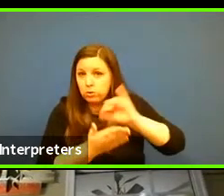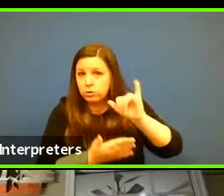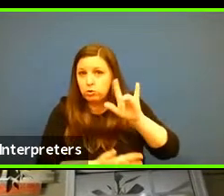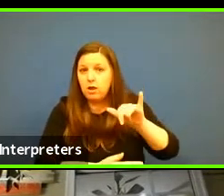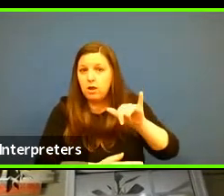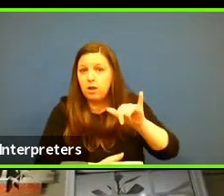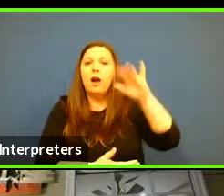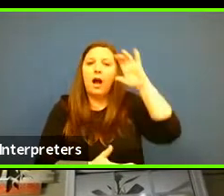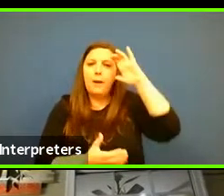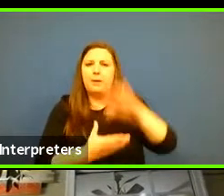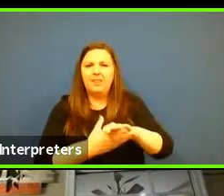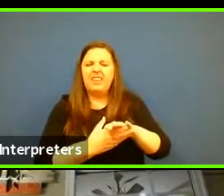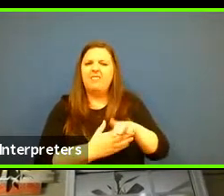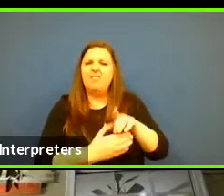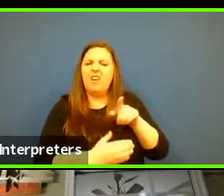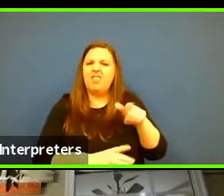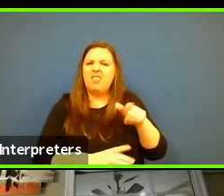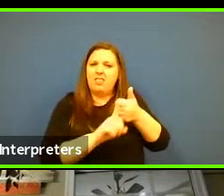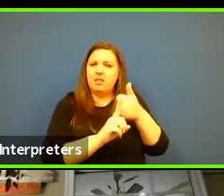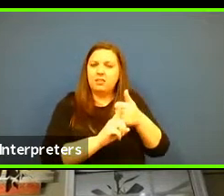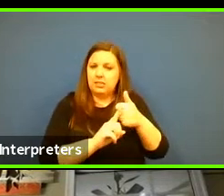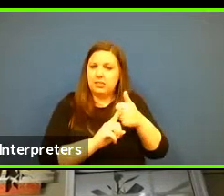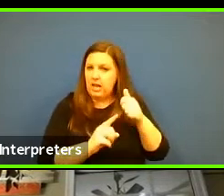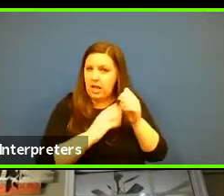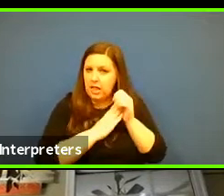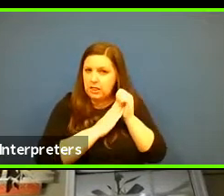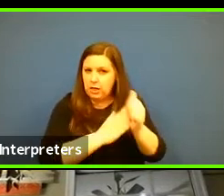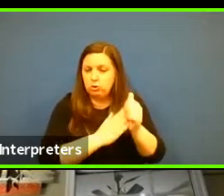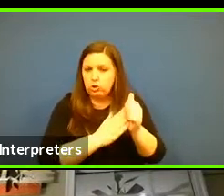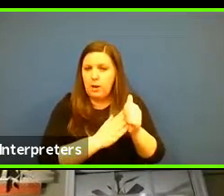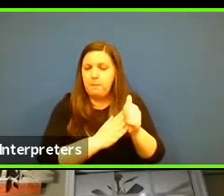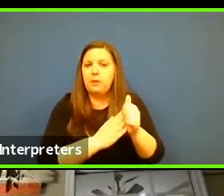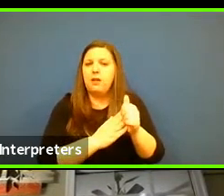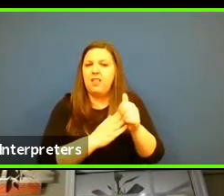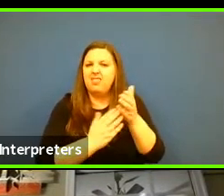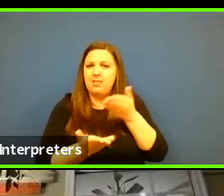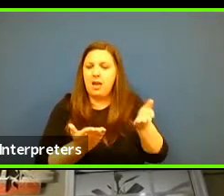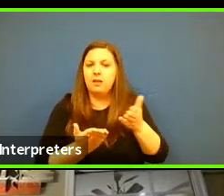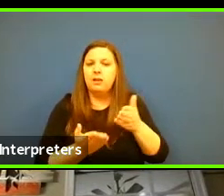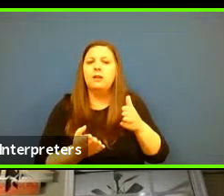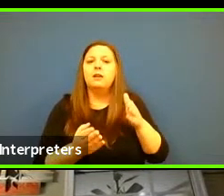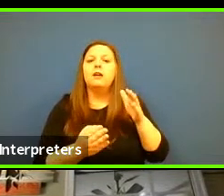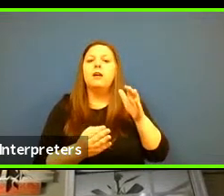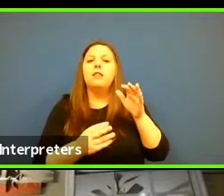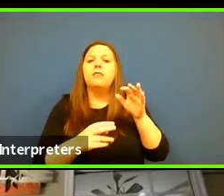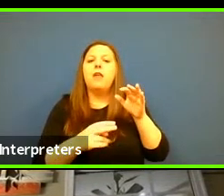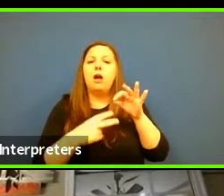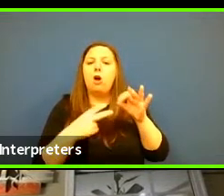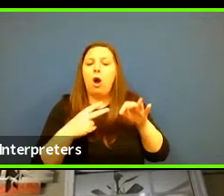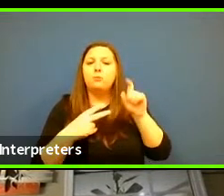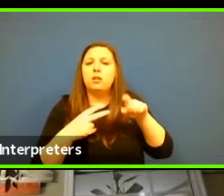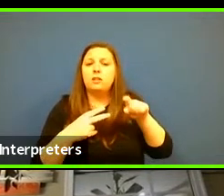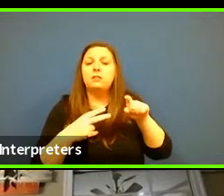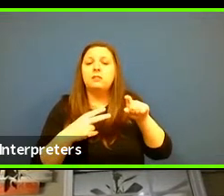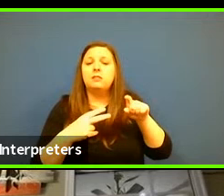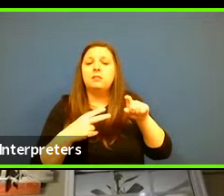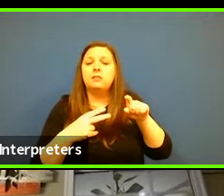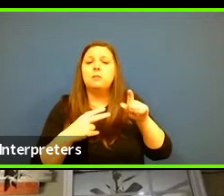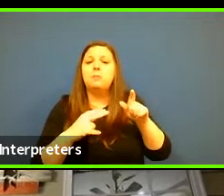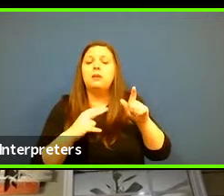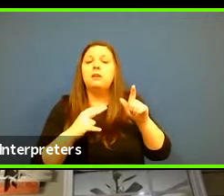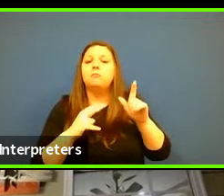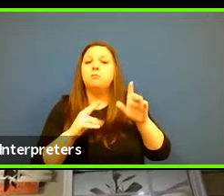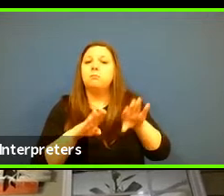thing, to where the option definitely needs to be left open there for those who don't want to attend in